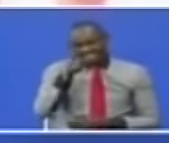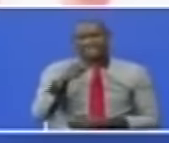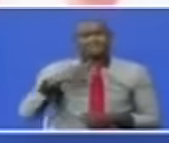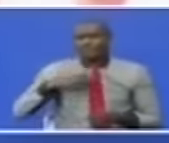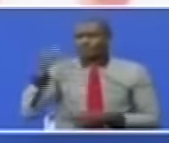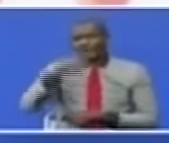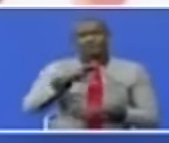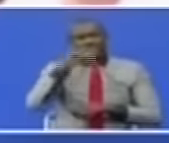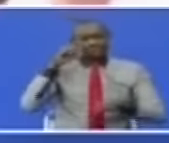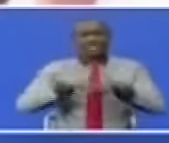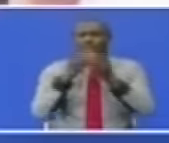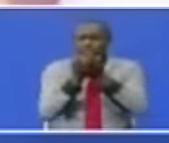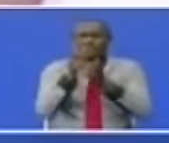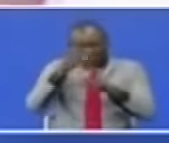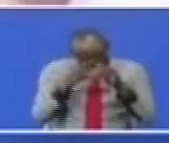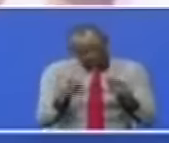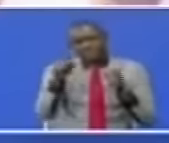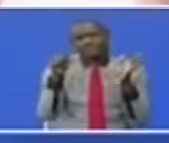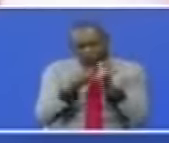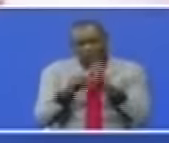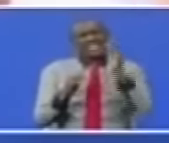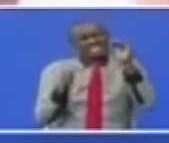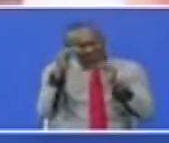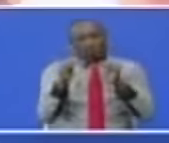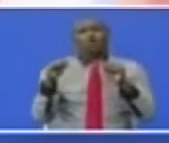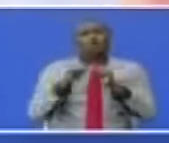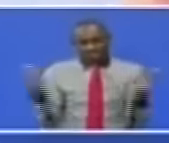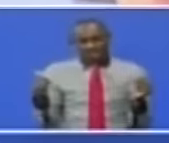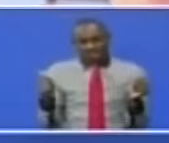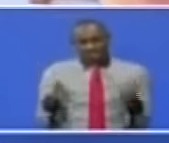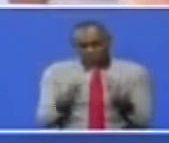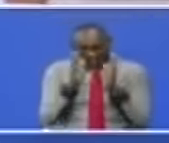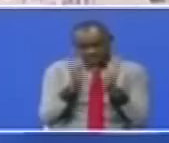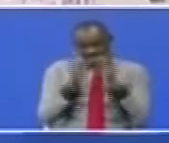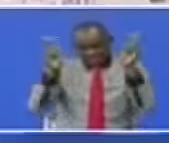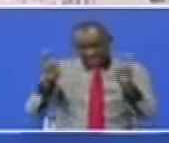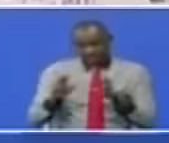piracy should be addressed with an equal determination by